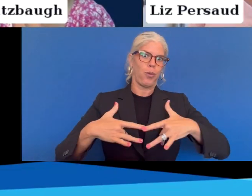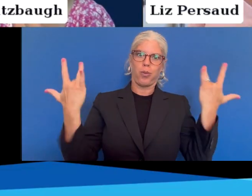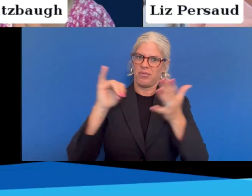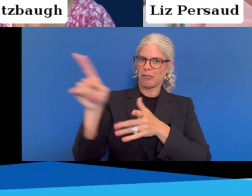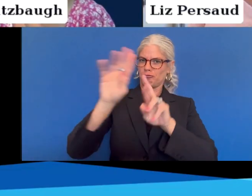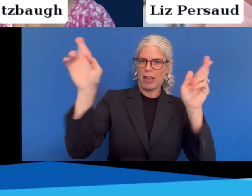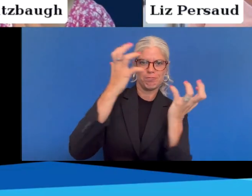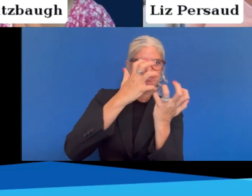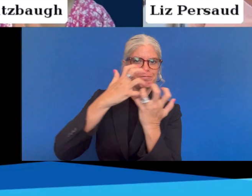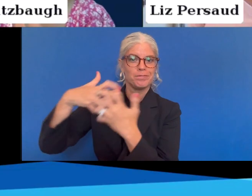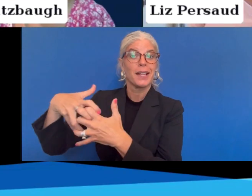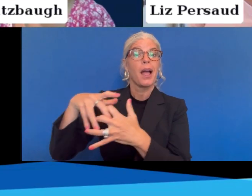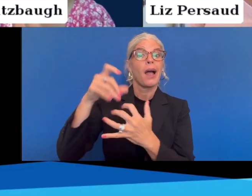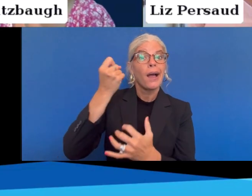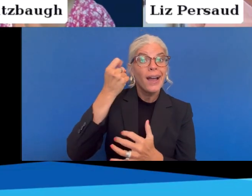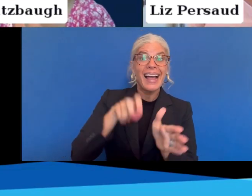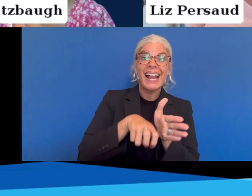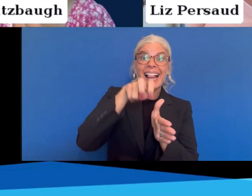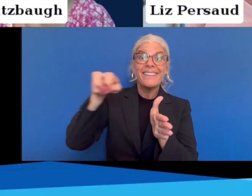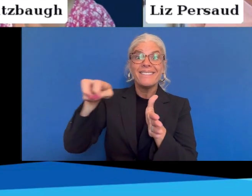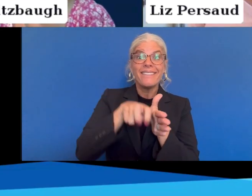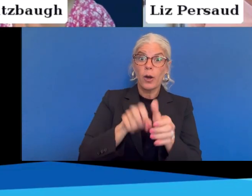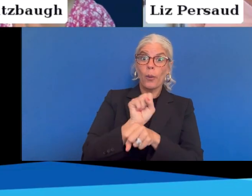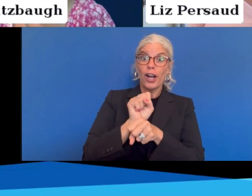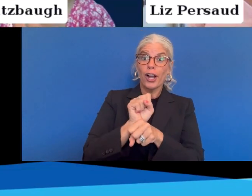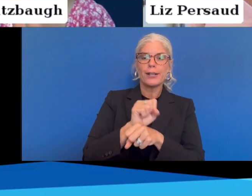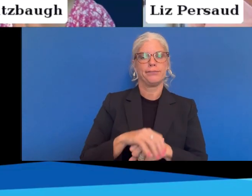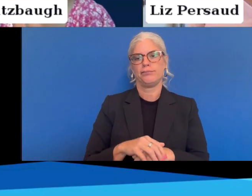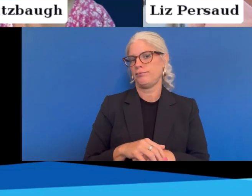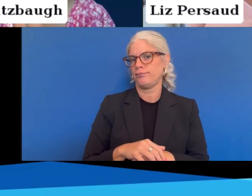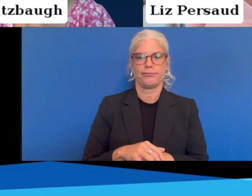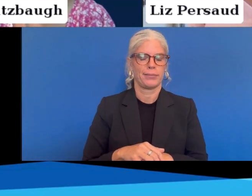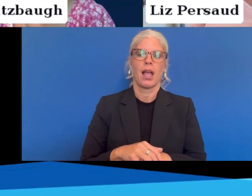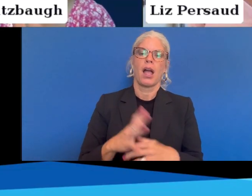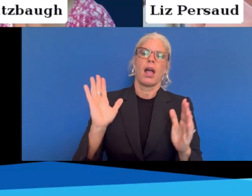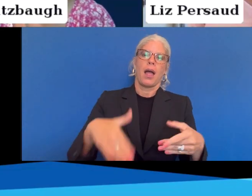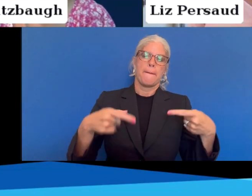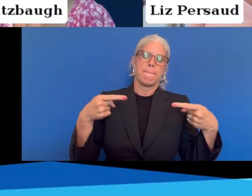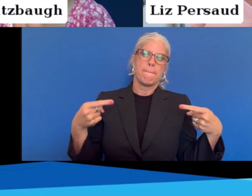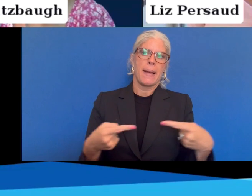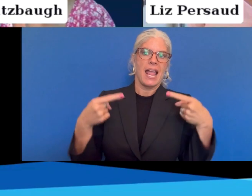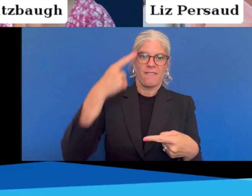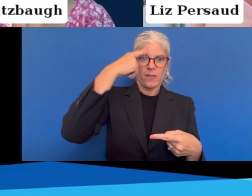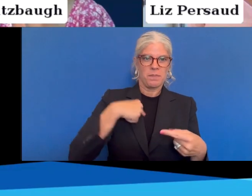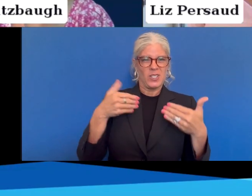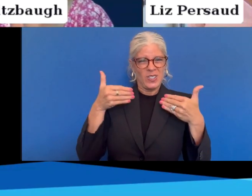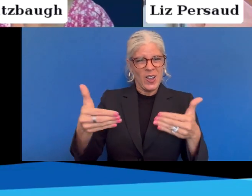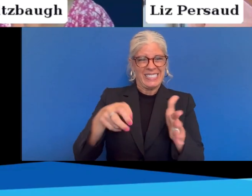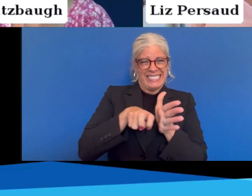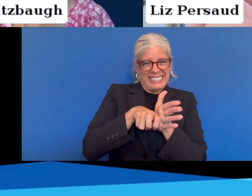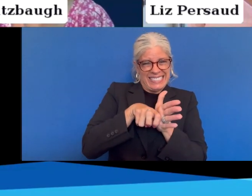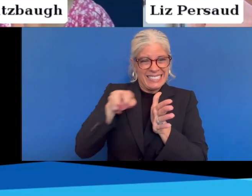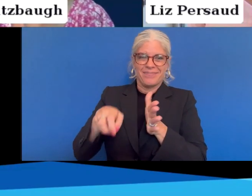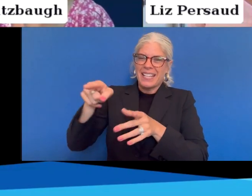me. I was very excited that they were prepared, but the lift didn't work for me. It was very painful for me to actually it was a